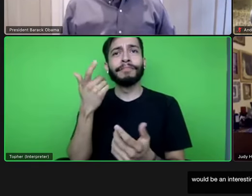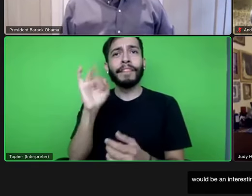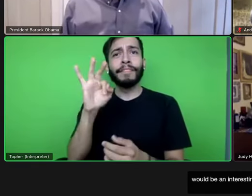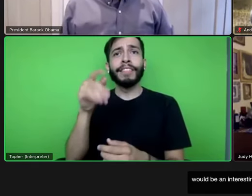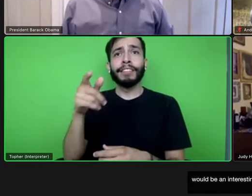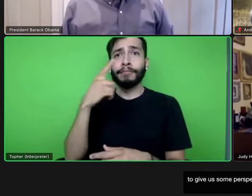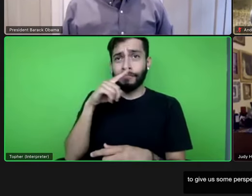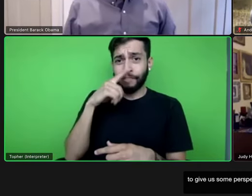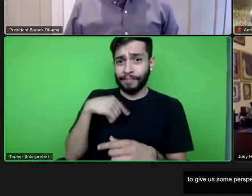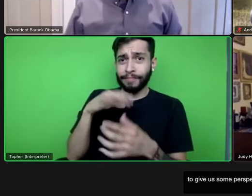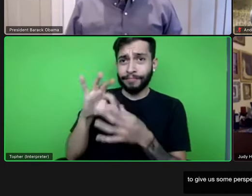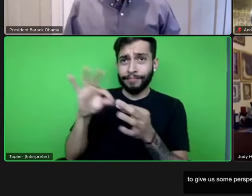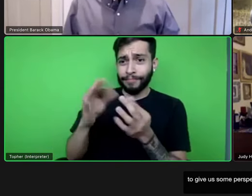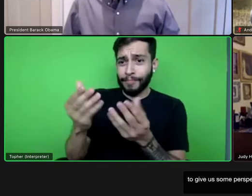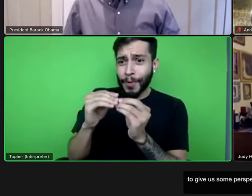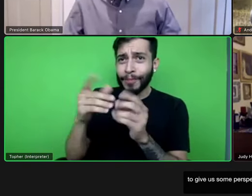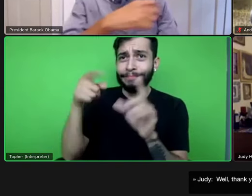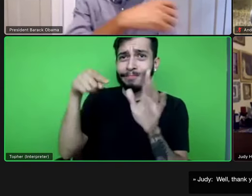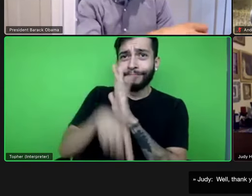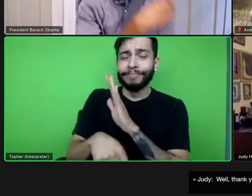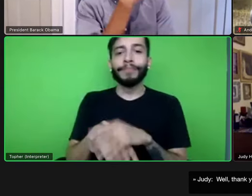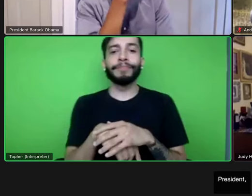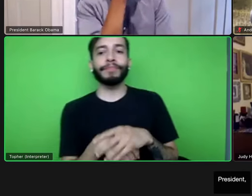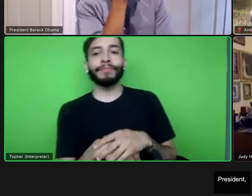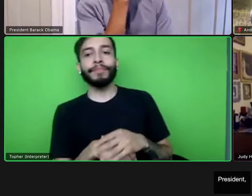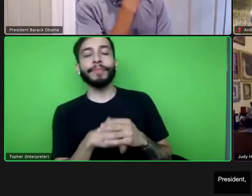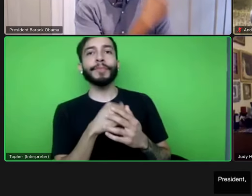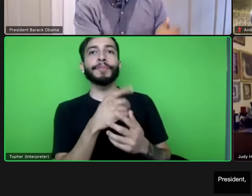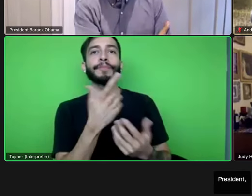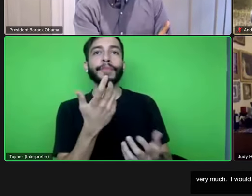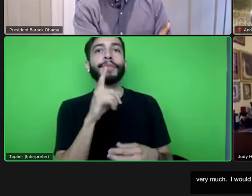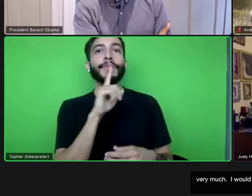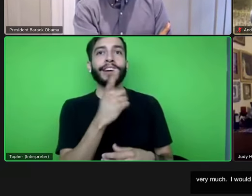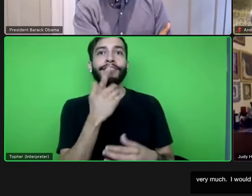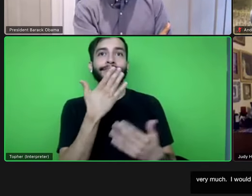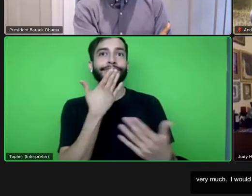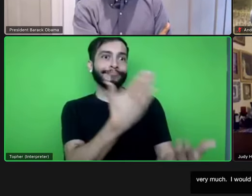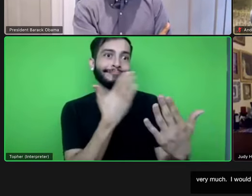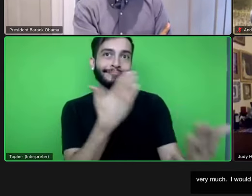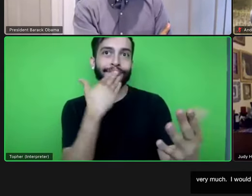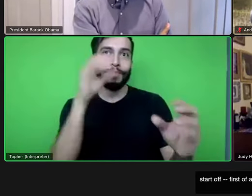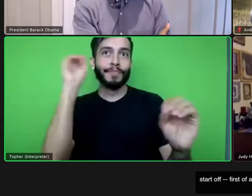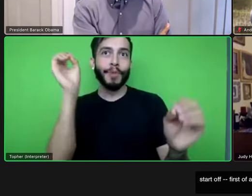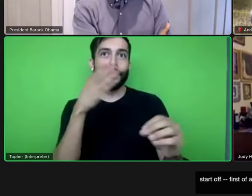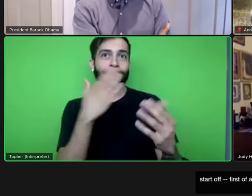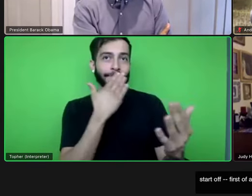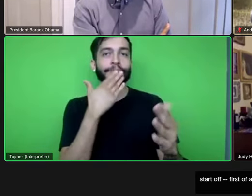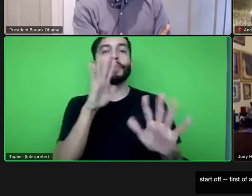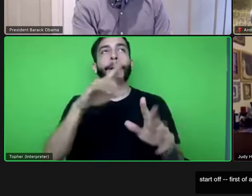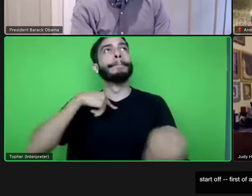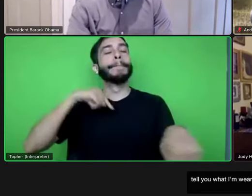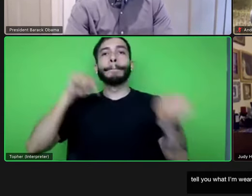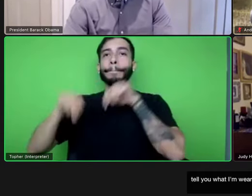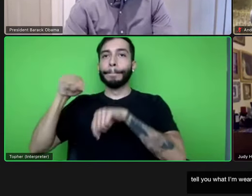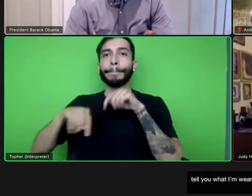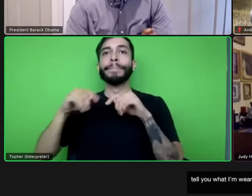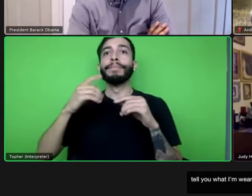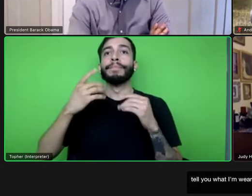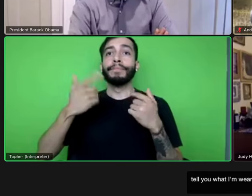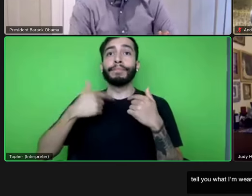much. I would like to start off, well, first of all, I'll tell you what I'm wearing and where I am. So I'm wearing a